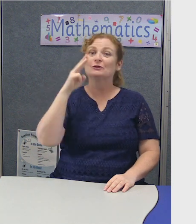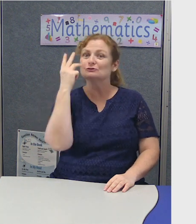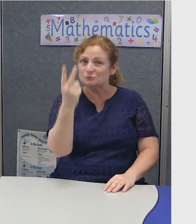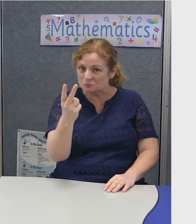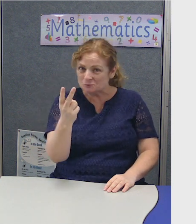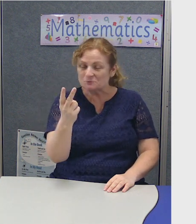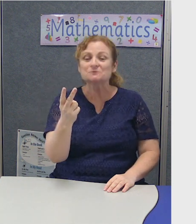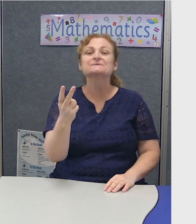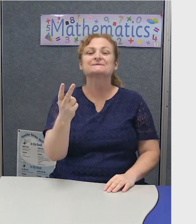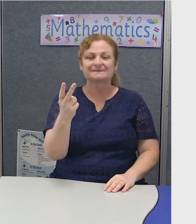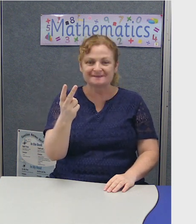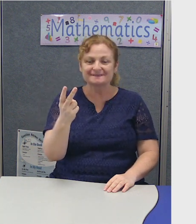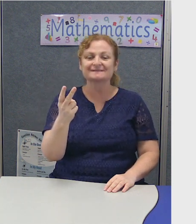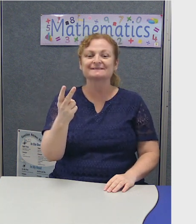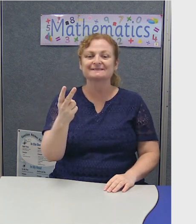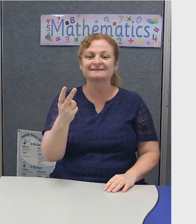25,832.